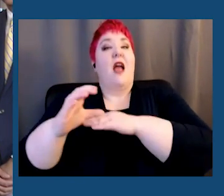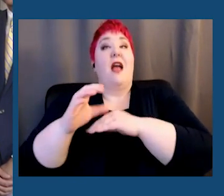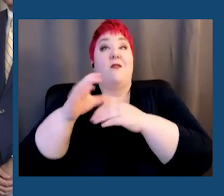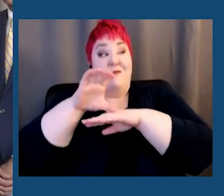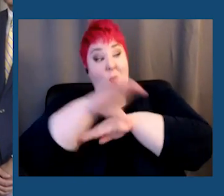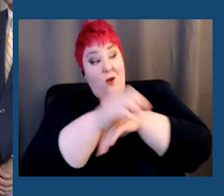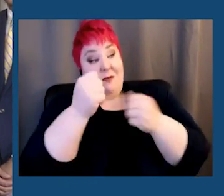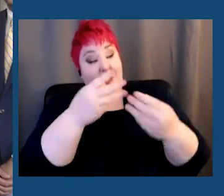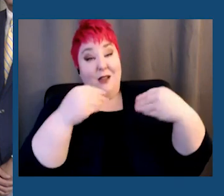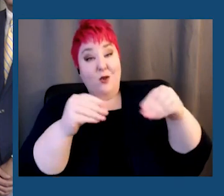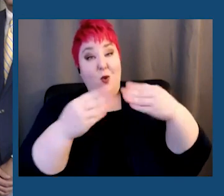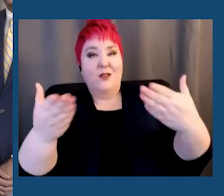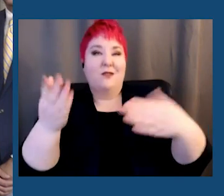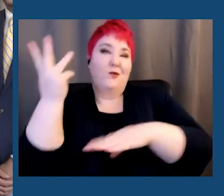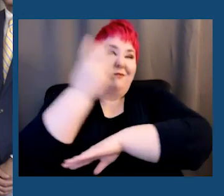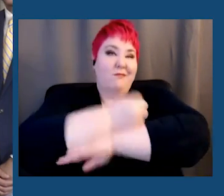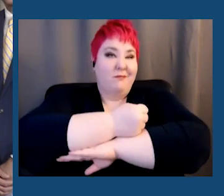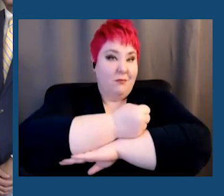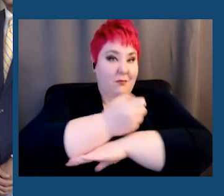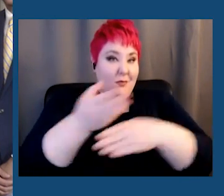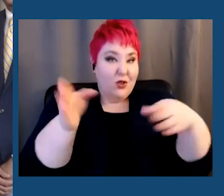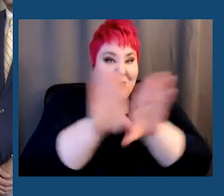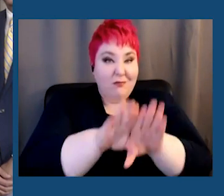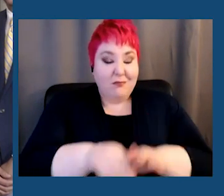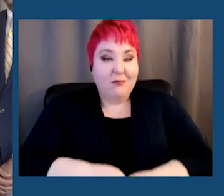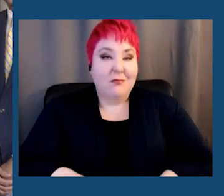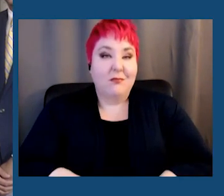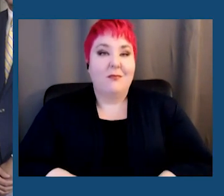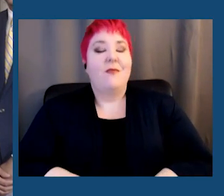It's critical for their policies in